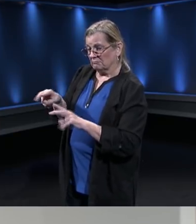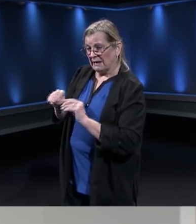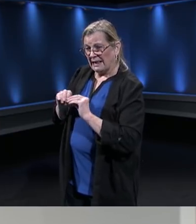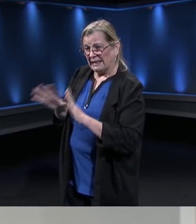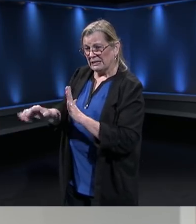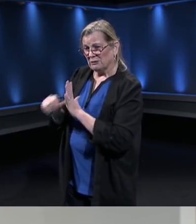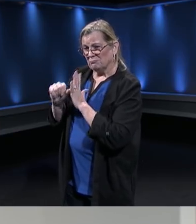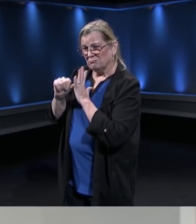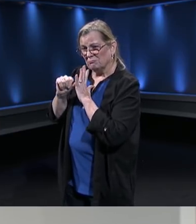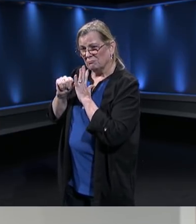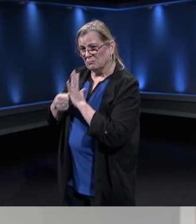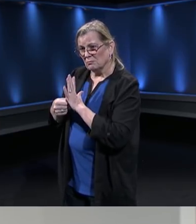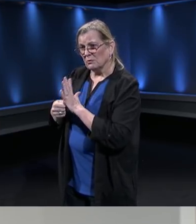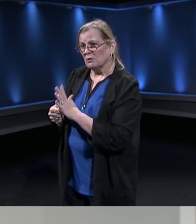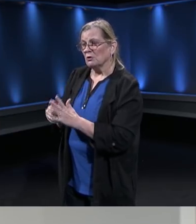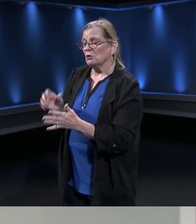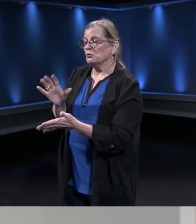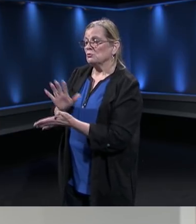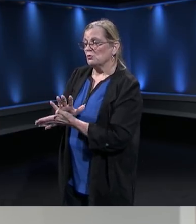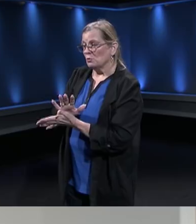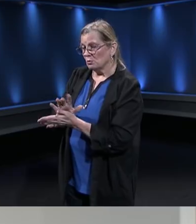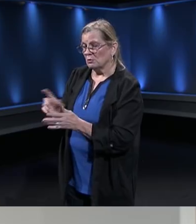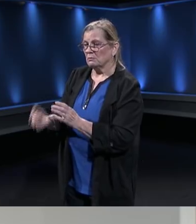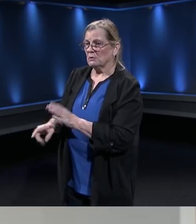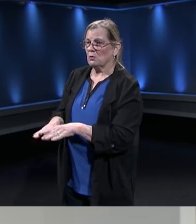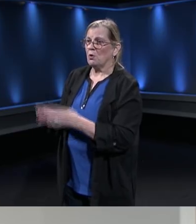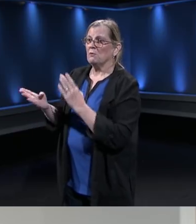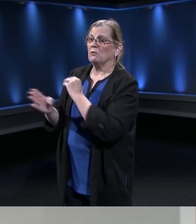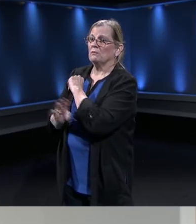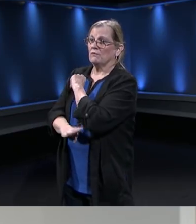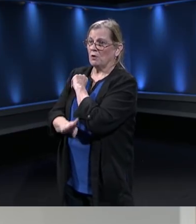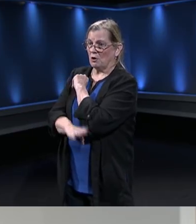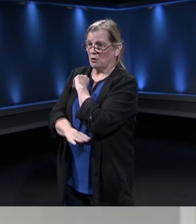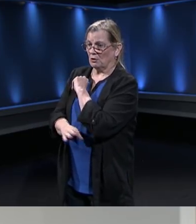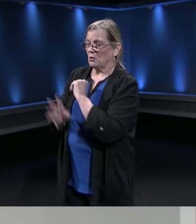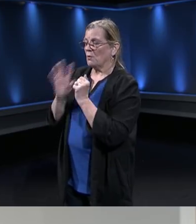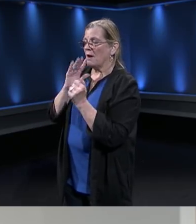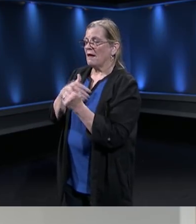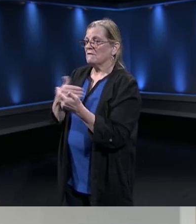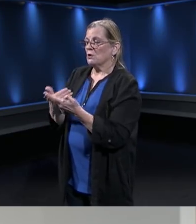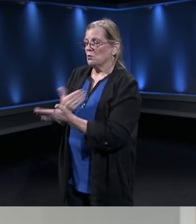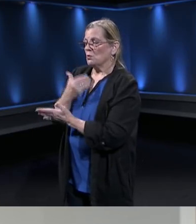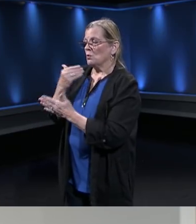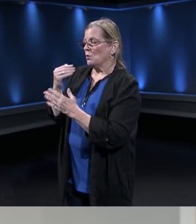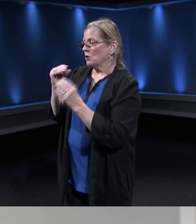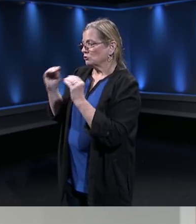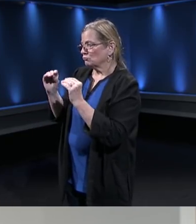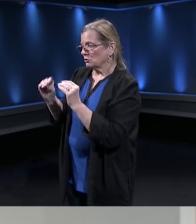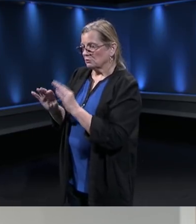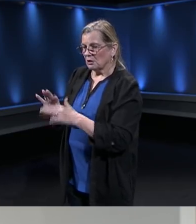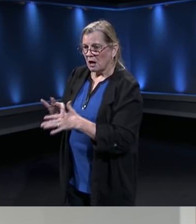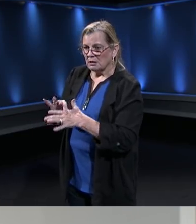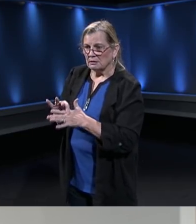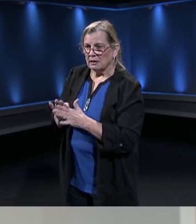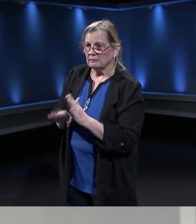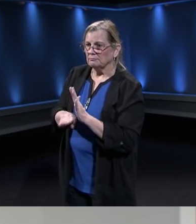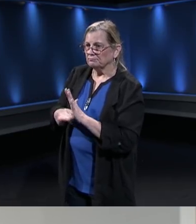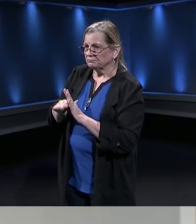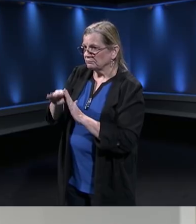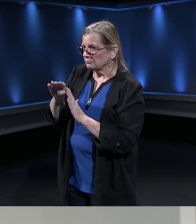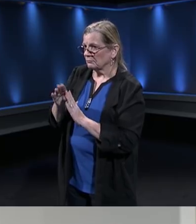were reopening schools, that this year would be new instruction and it would be graded instruction. So we do want